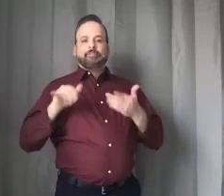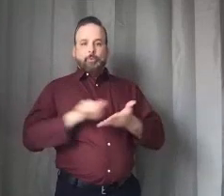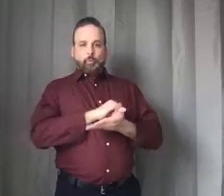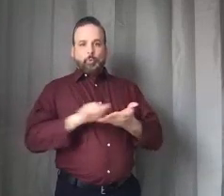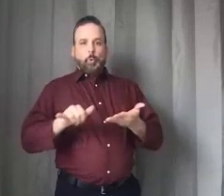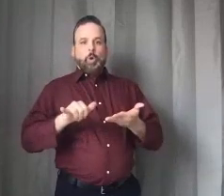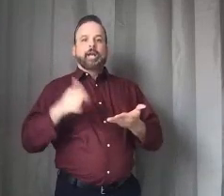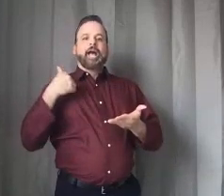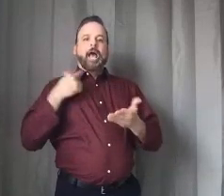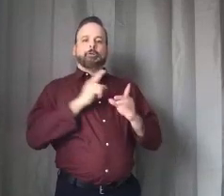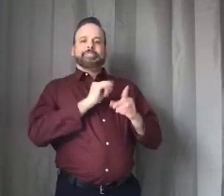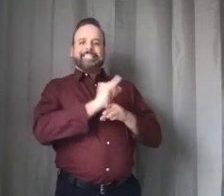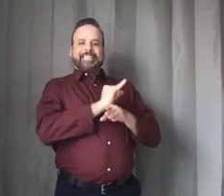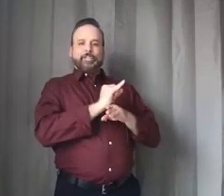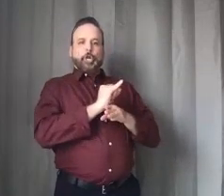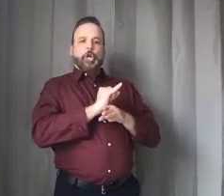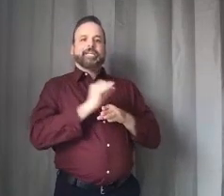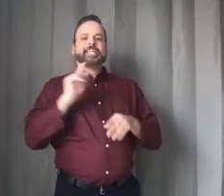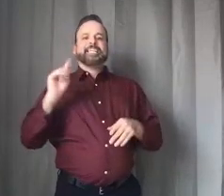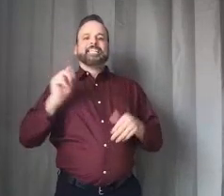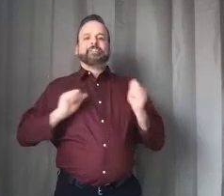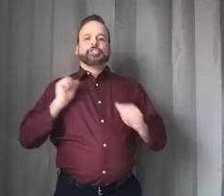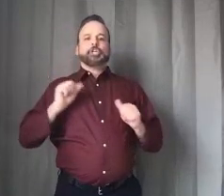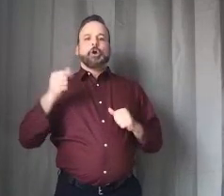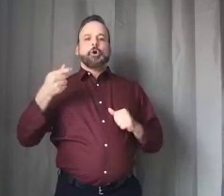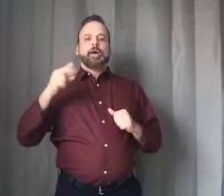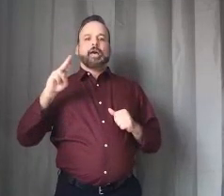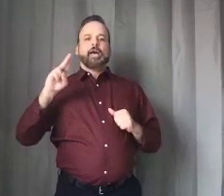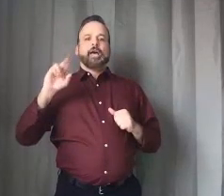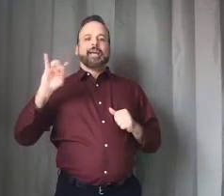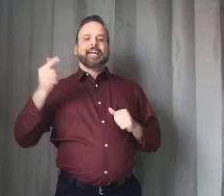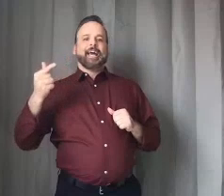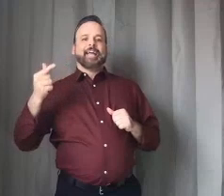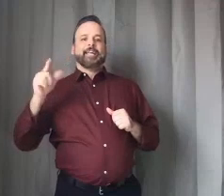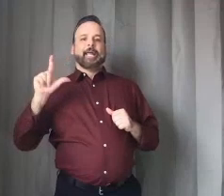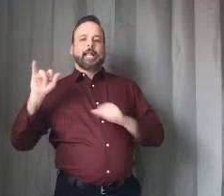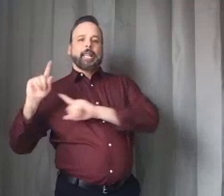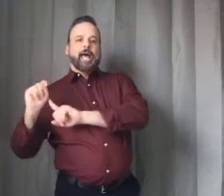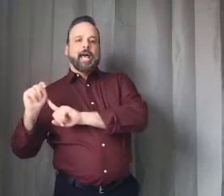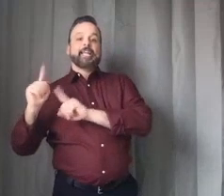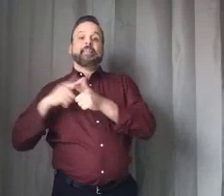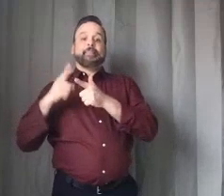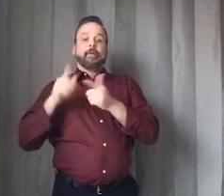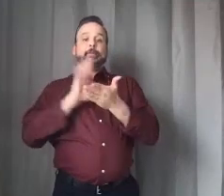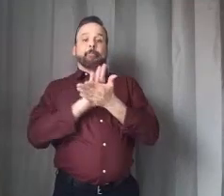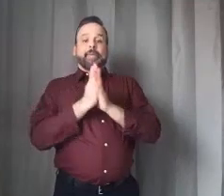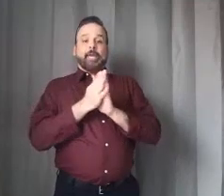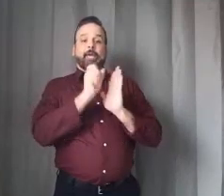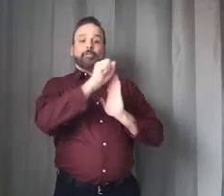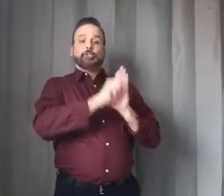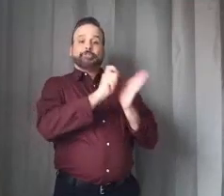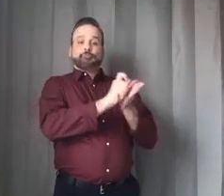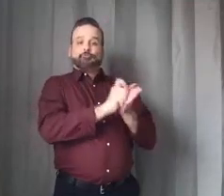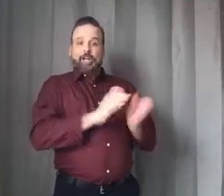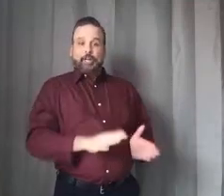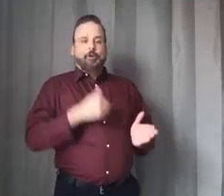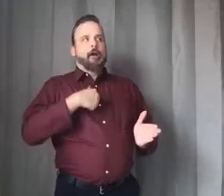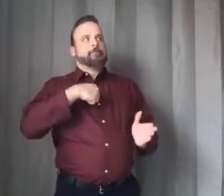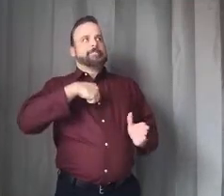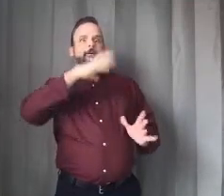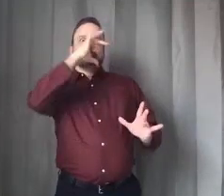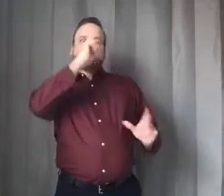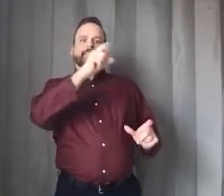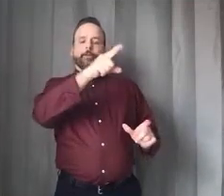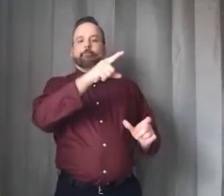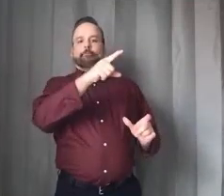was an intern at Guiding Light and then I became a scriptwriter. So I was always kind of fascinated by that world and what it would be like to be a kid in that